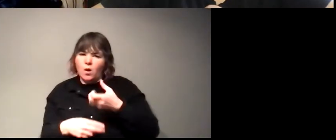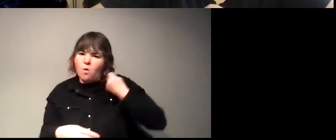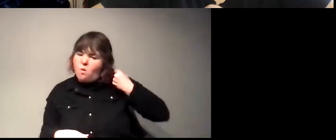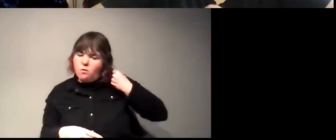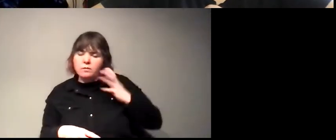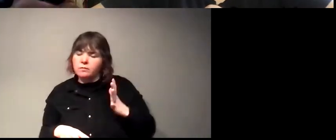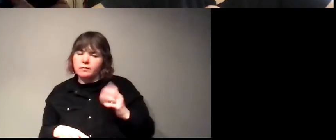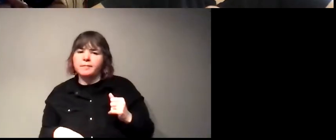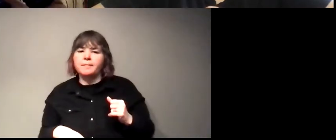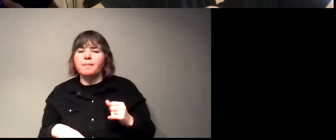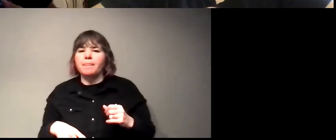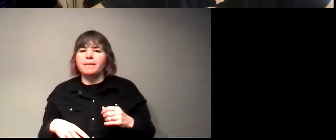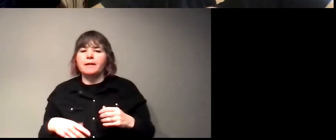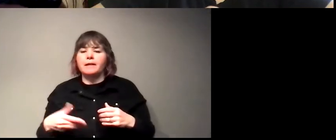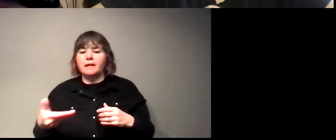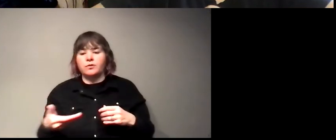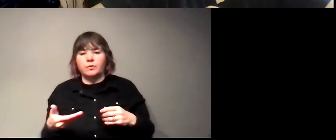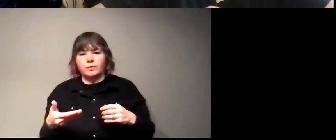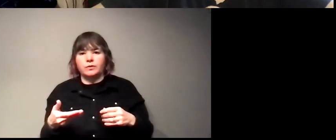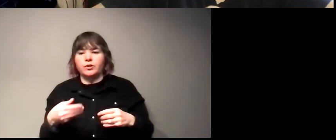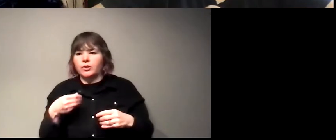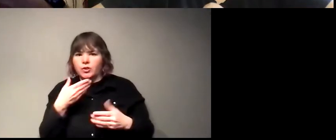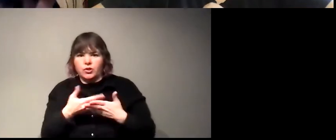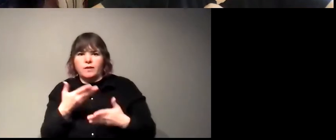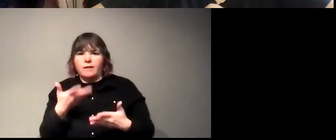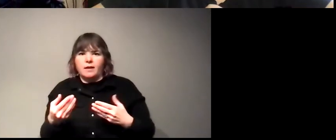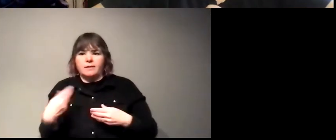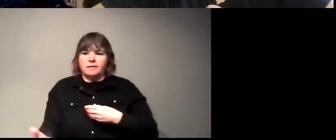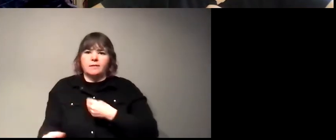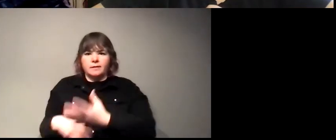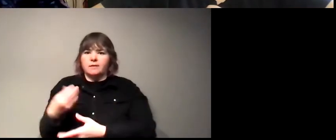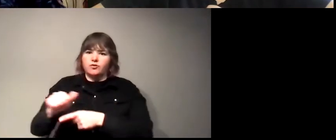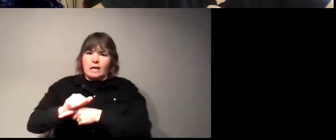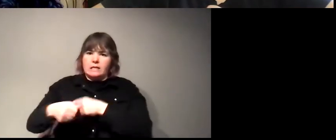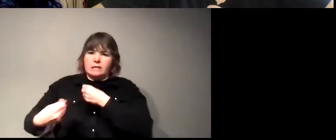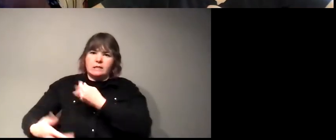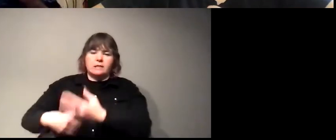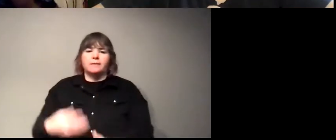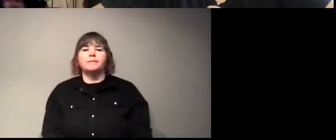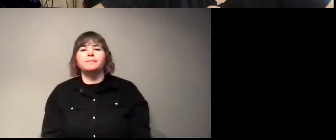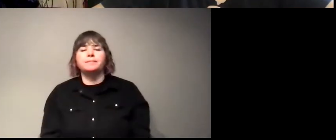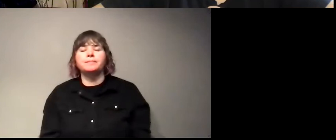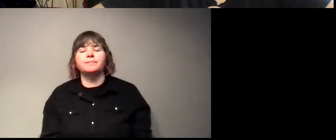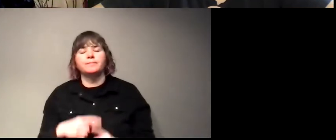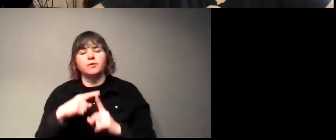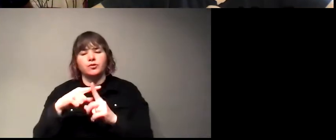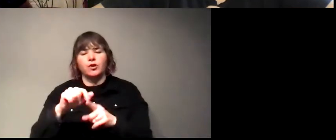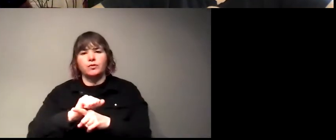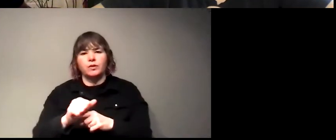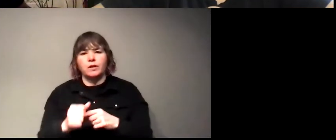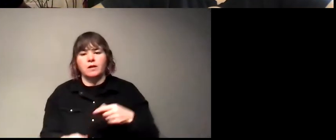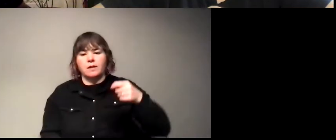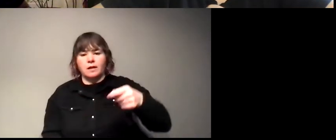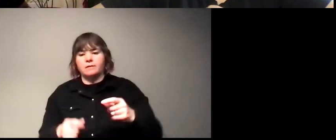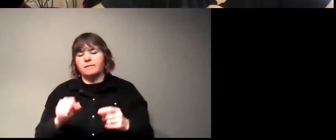what we want to do is we want to introduce all the good stuff in these training sessions. So target training is I will hold out that